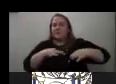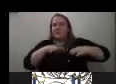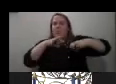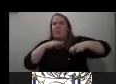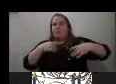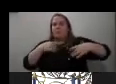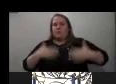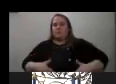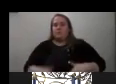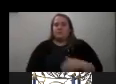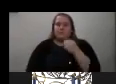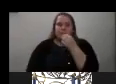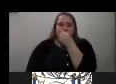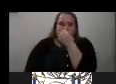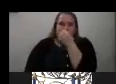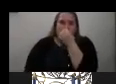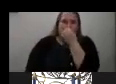well.